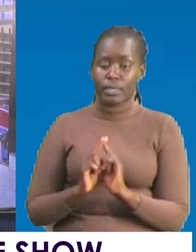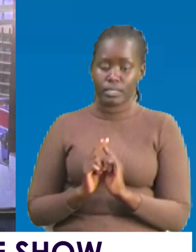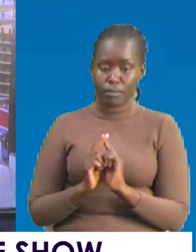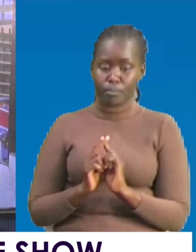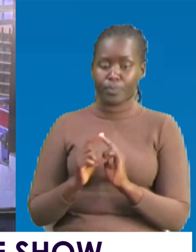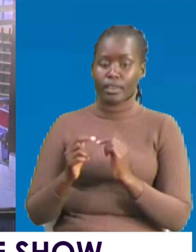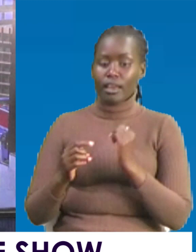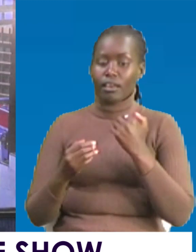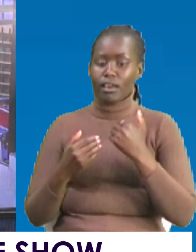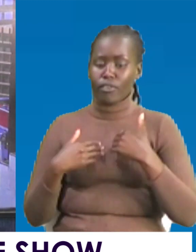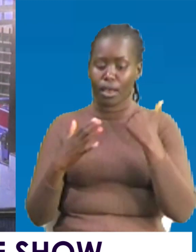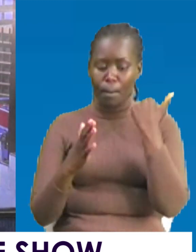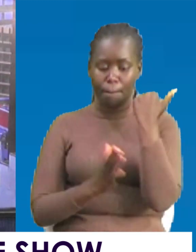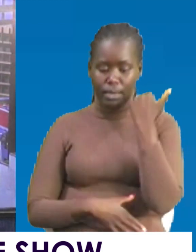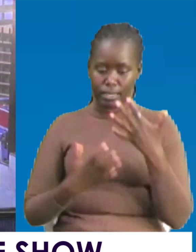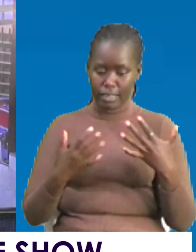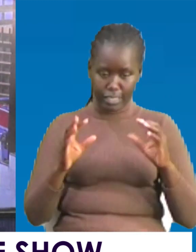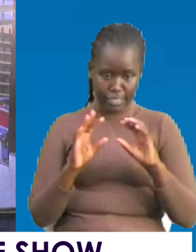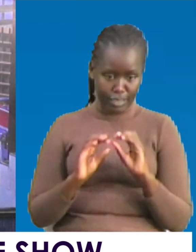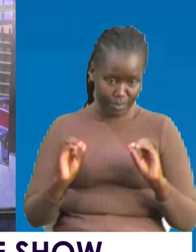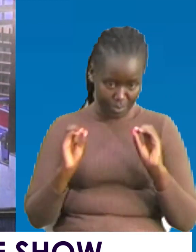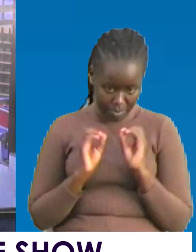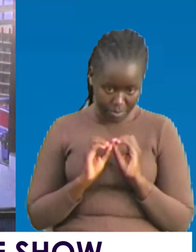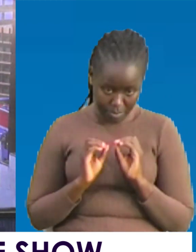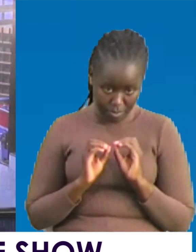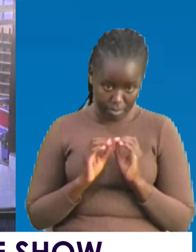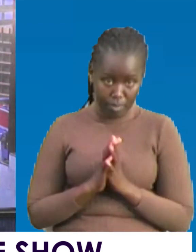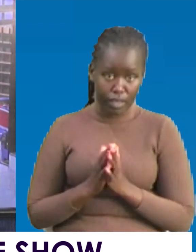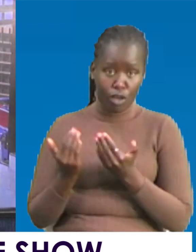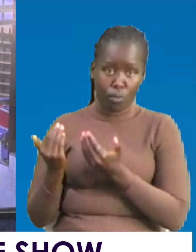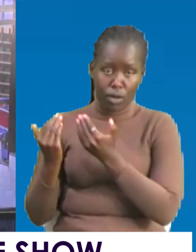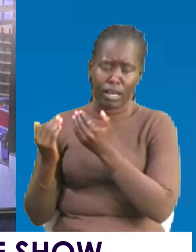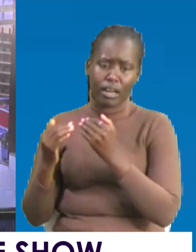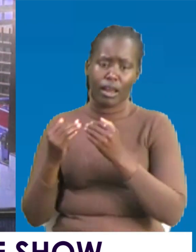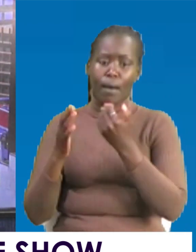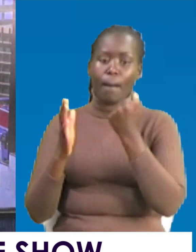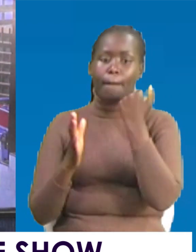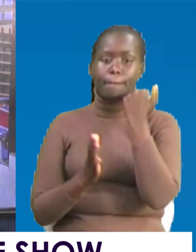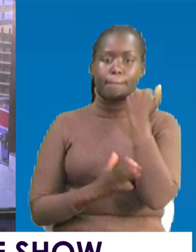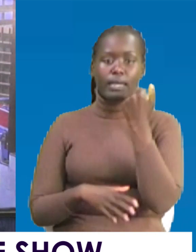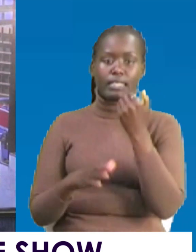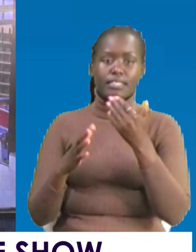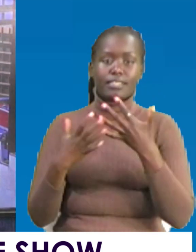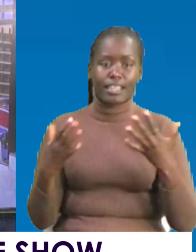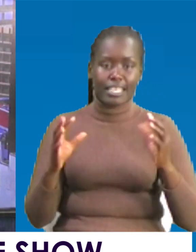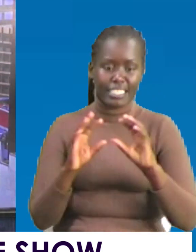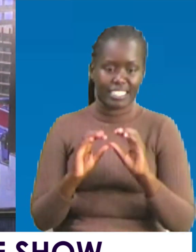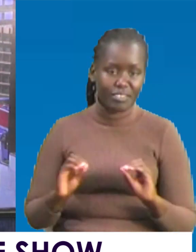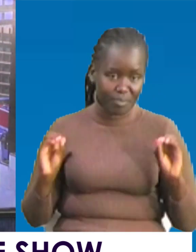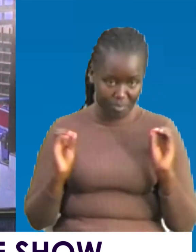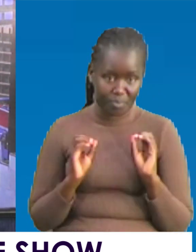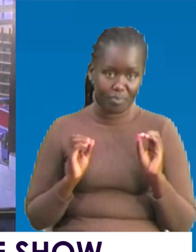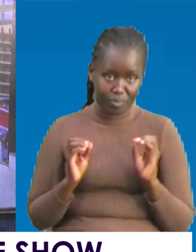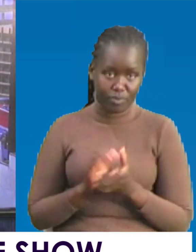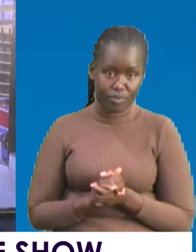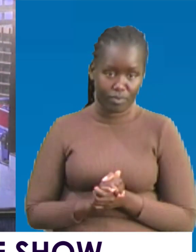in your time. Don't give it a legal ground. Don't carry it. Don't hold a pregnancy for evil. Don't